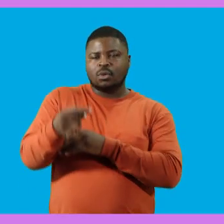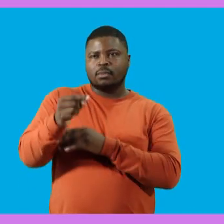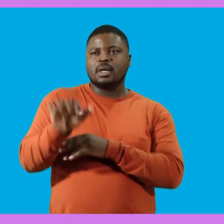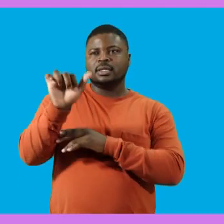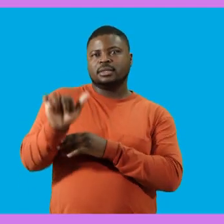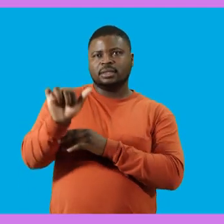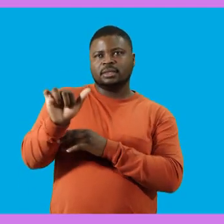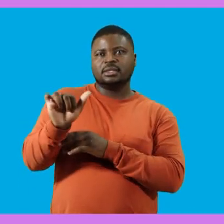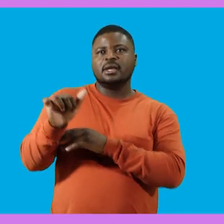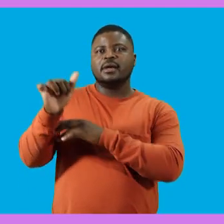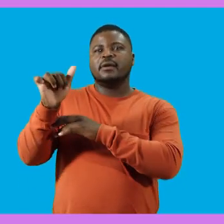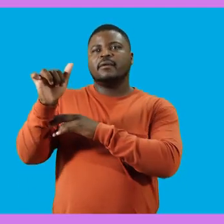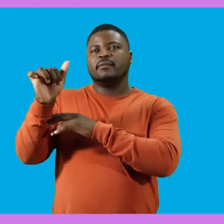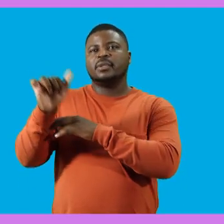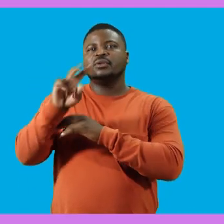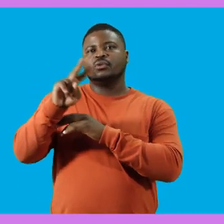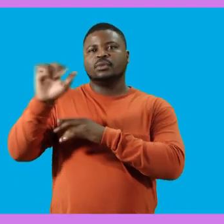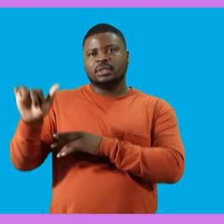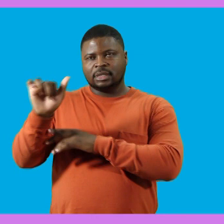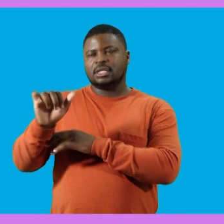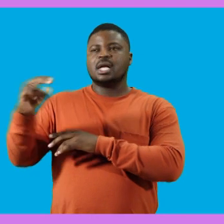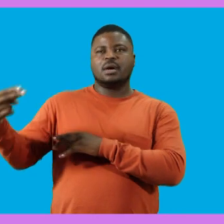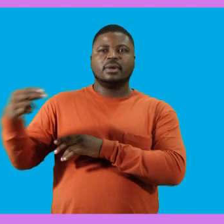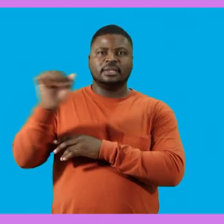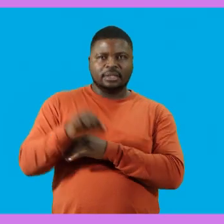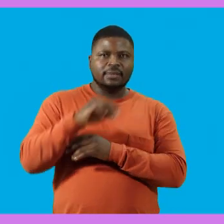2,26 hours, meaning just under